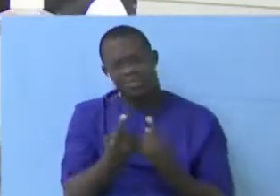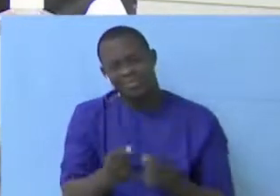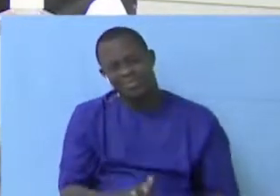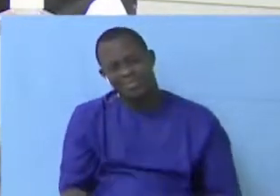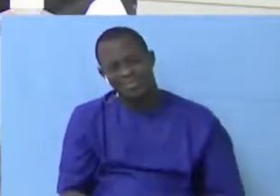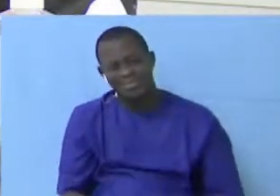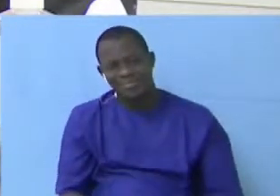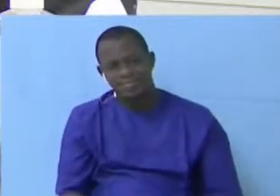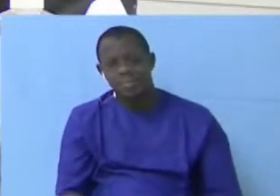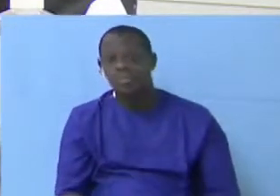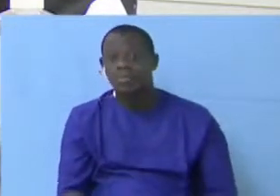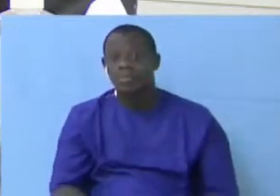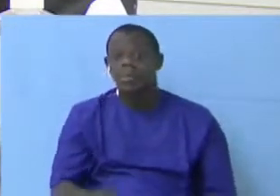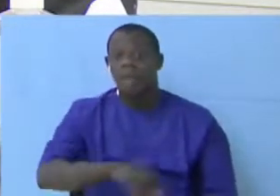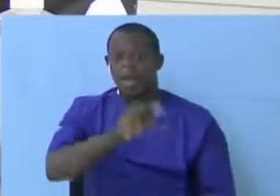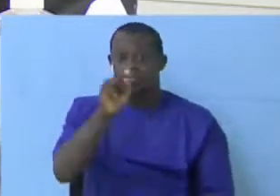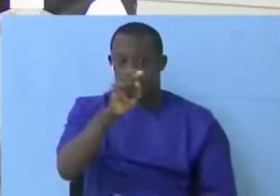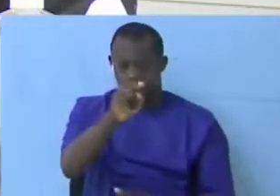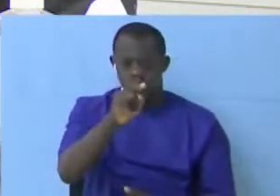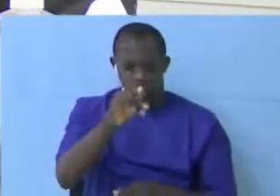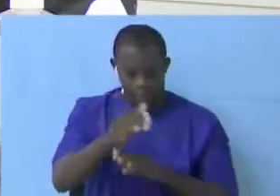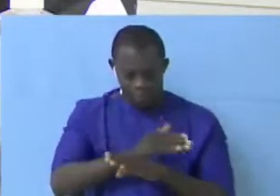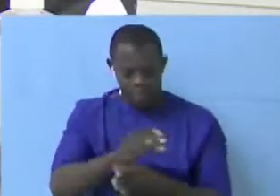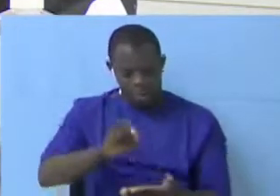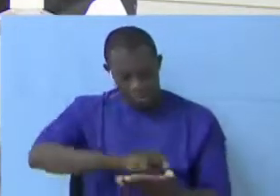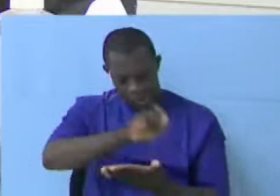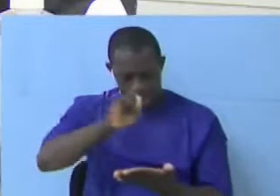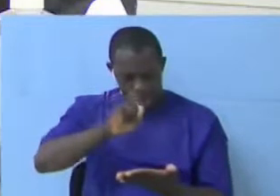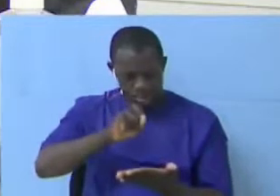And you signed a register